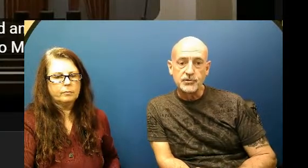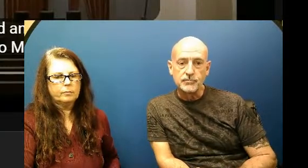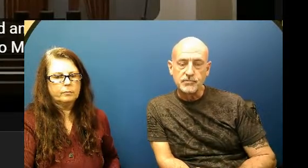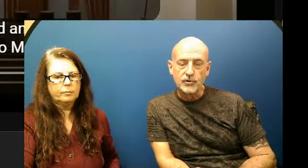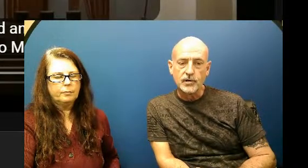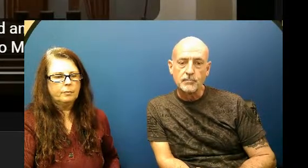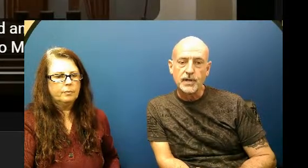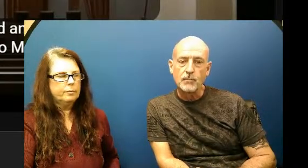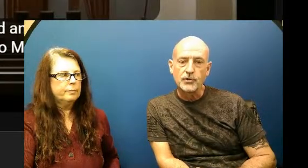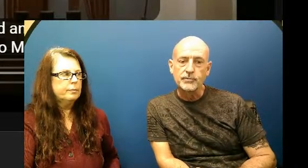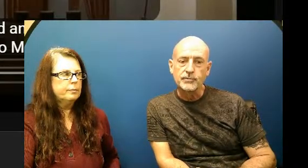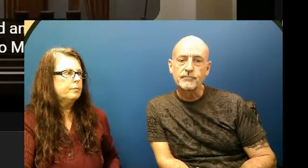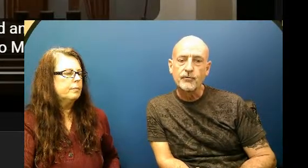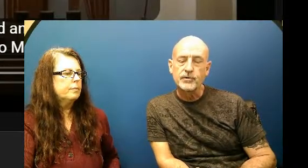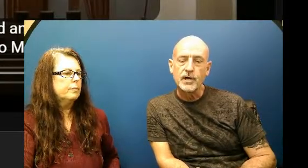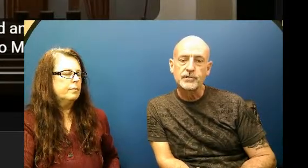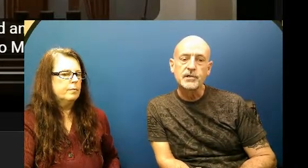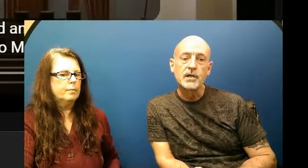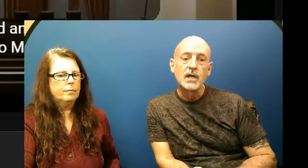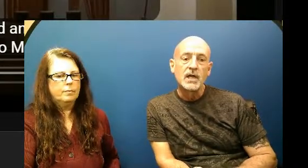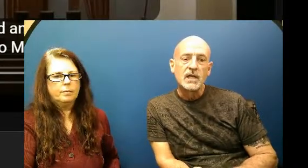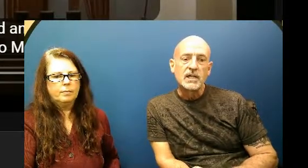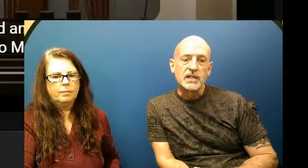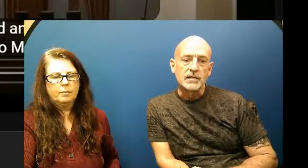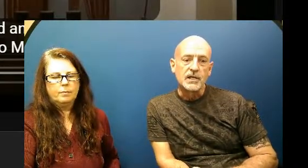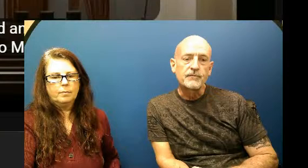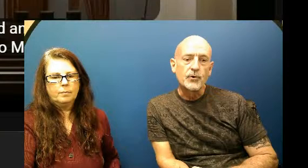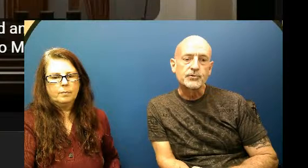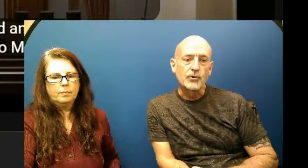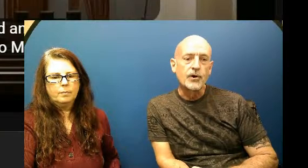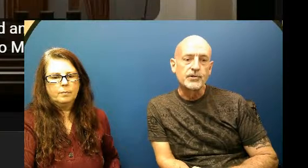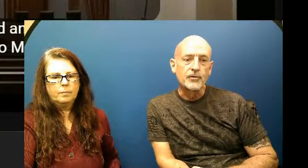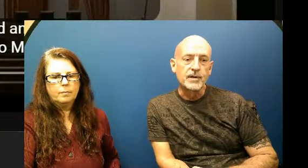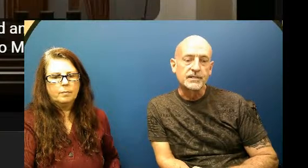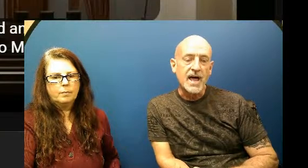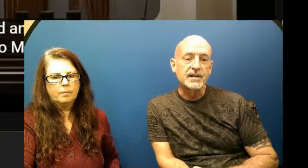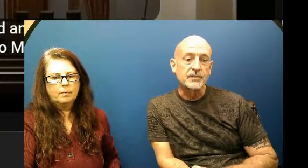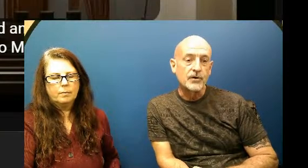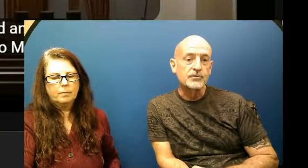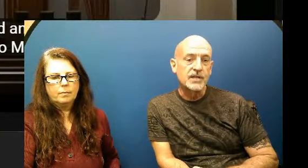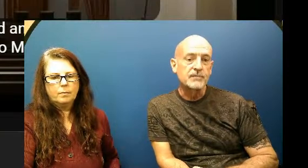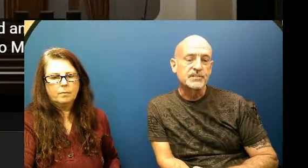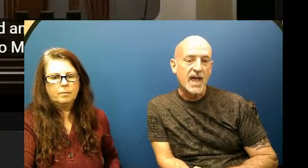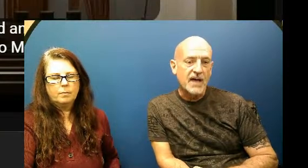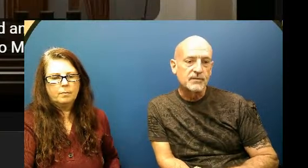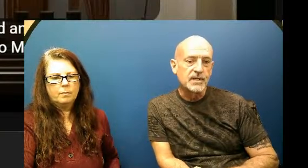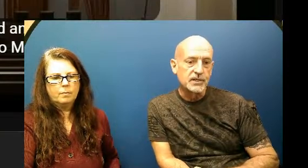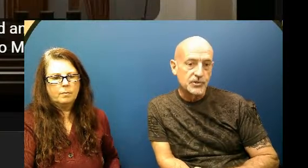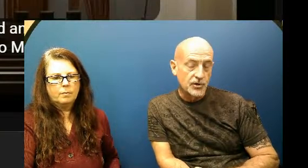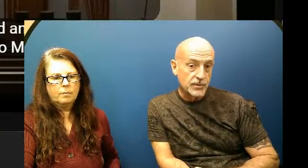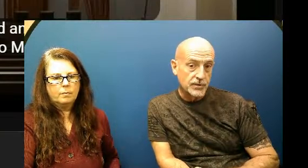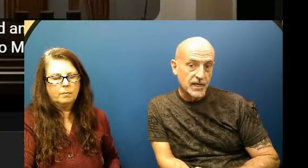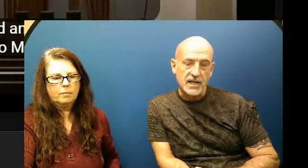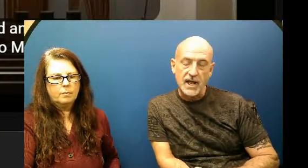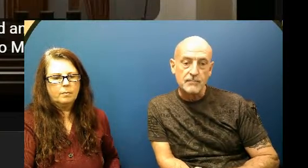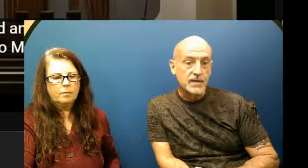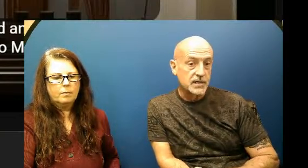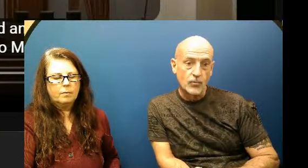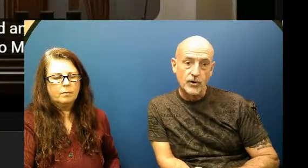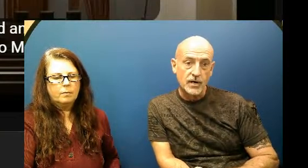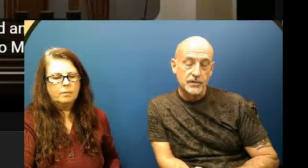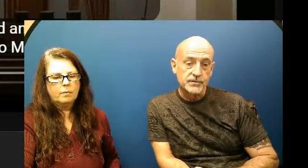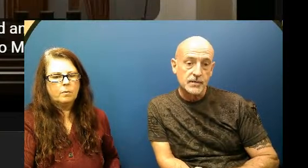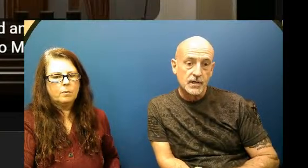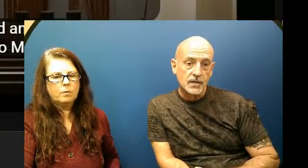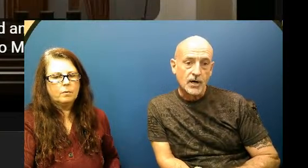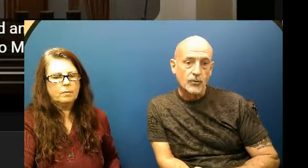be, and you generally can pick multiples for redundancy. If you're storing European data, those segments have to be in Europe. They can't be